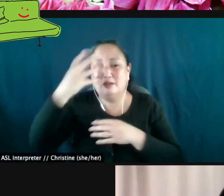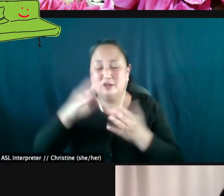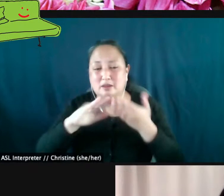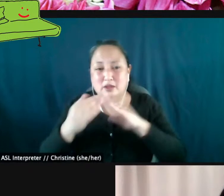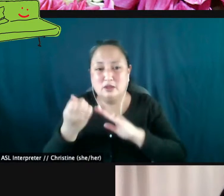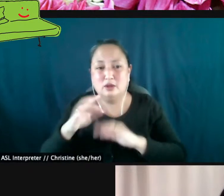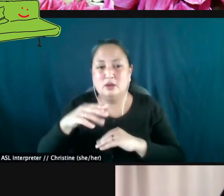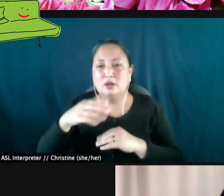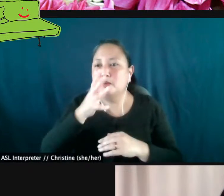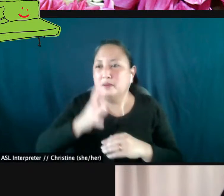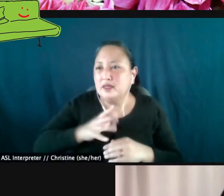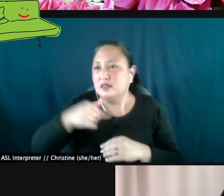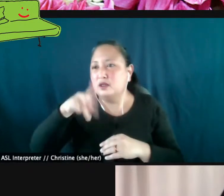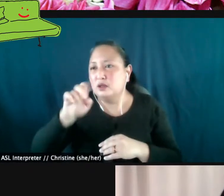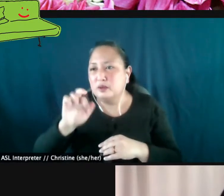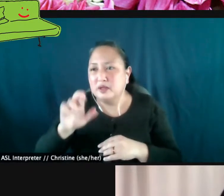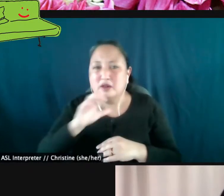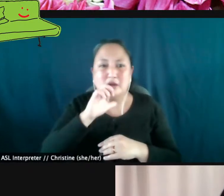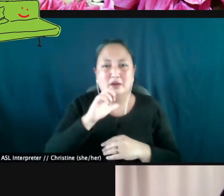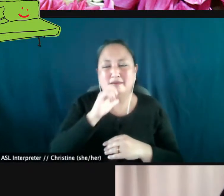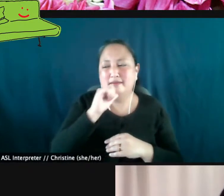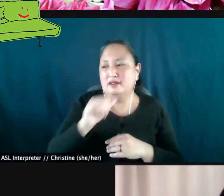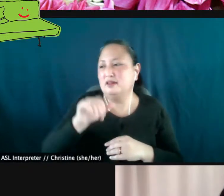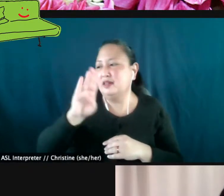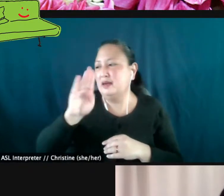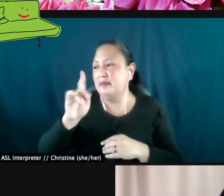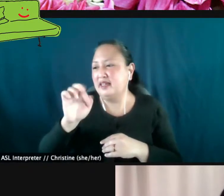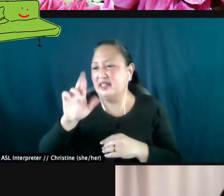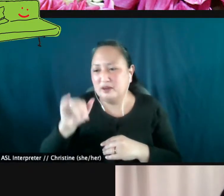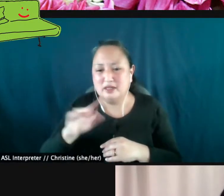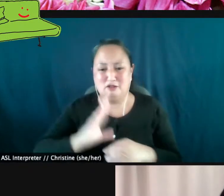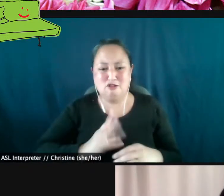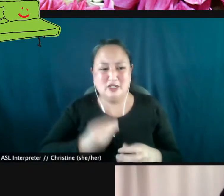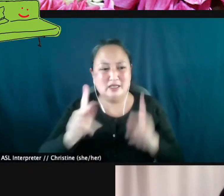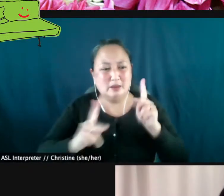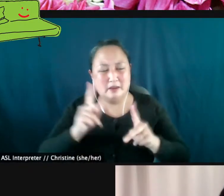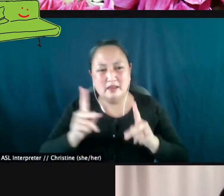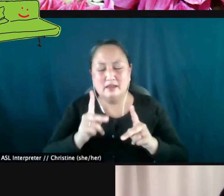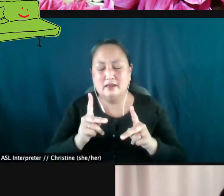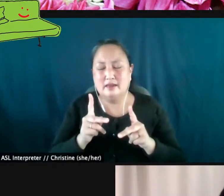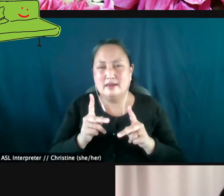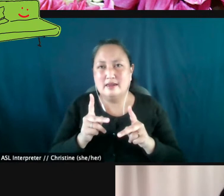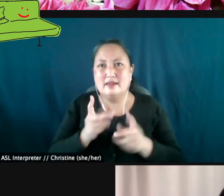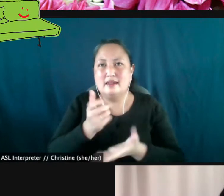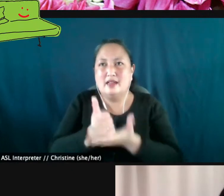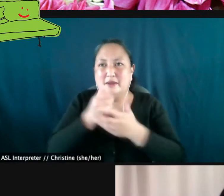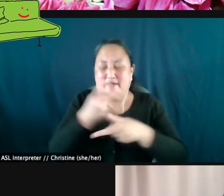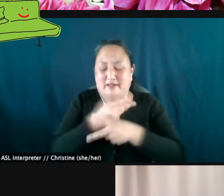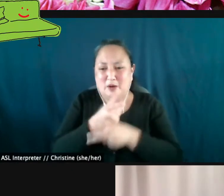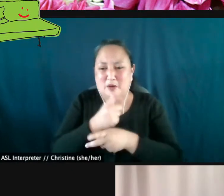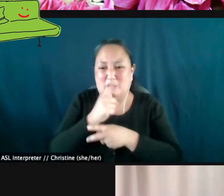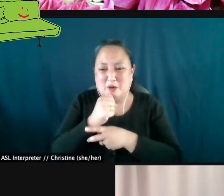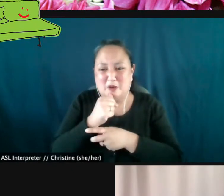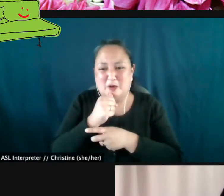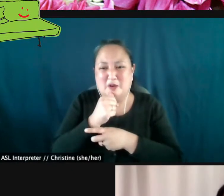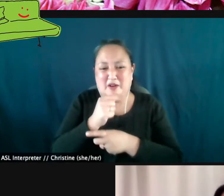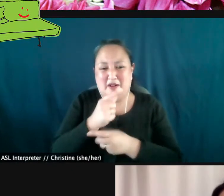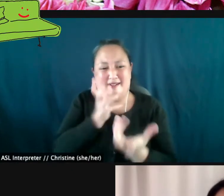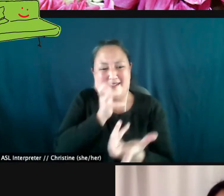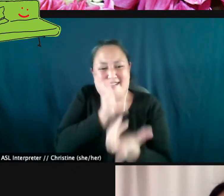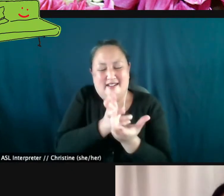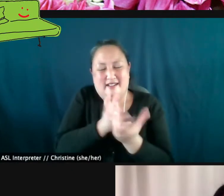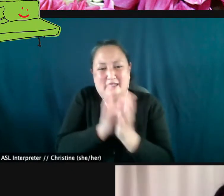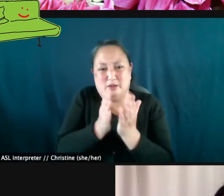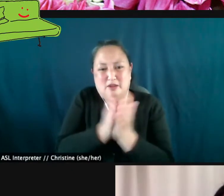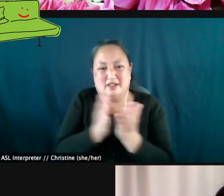queer people or non-binary or trans folk, it's helped me articulate who this book is for, and it sort of made me braver